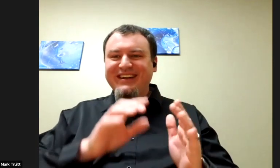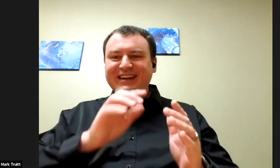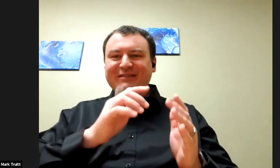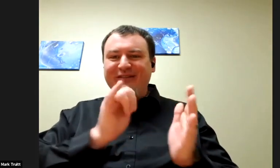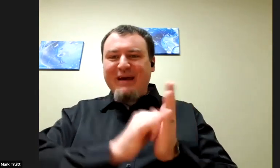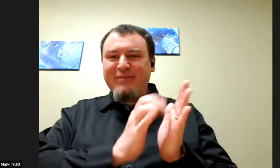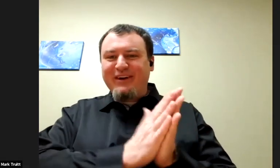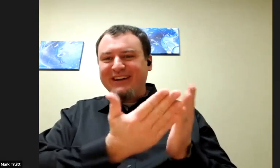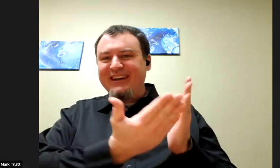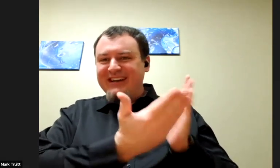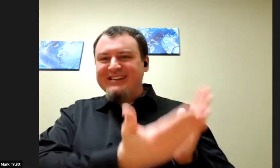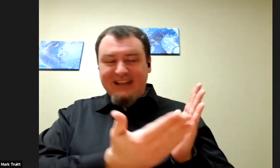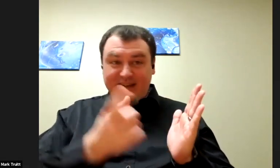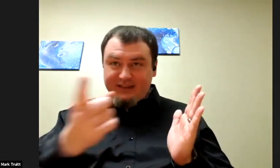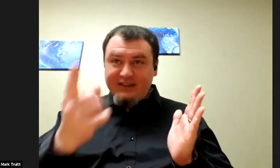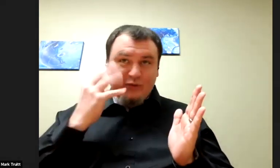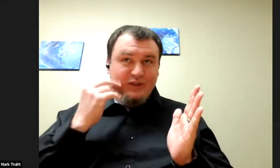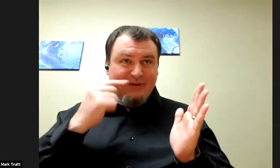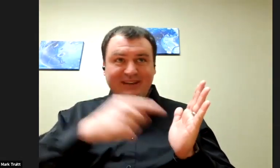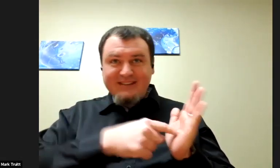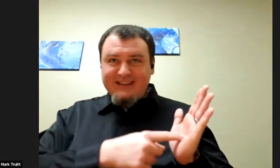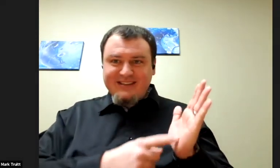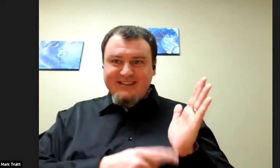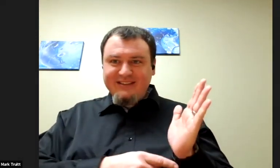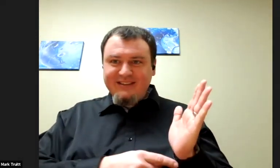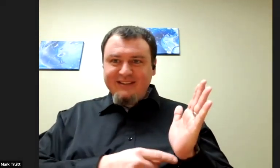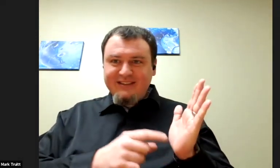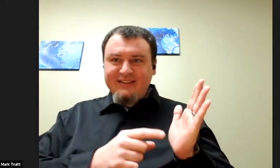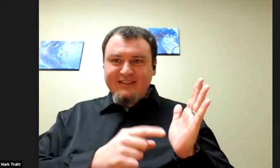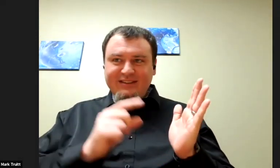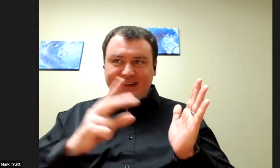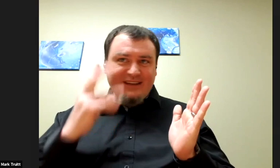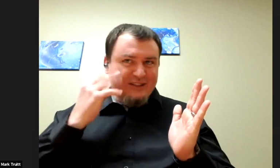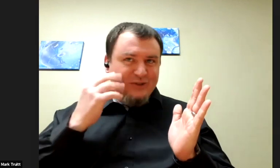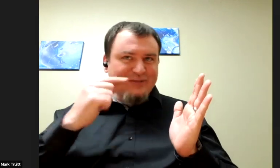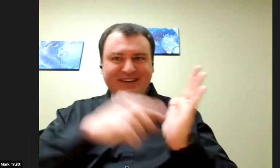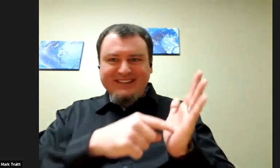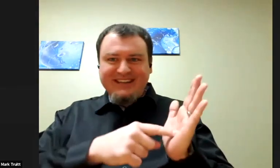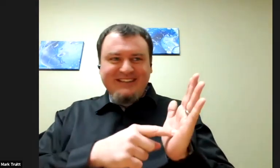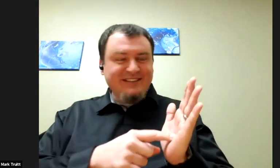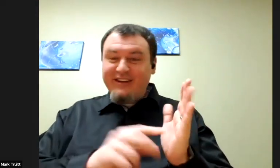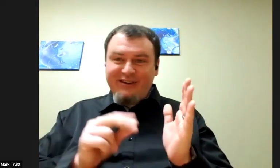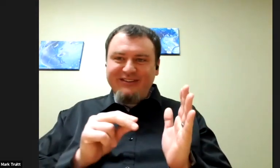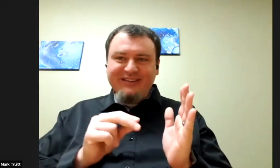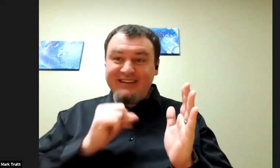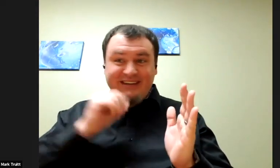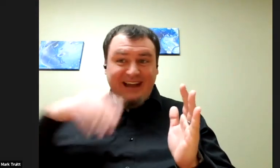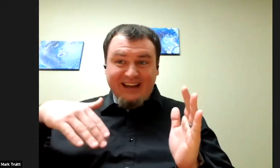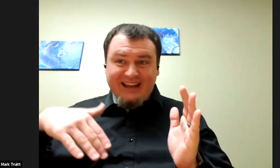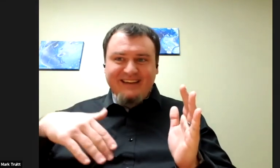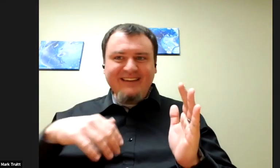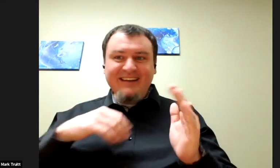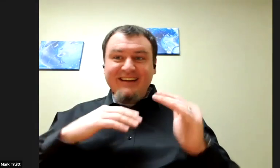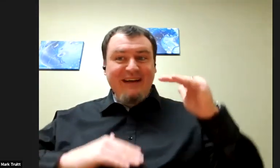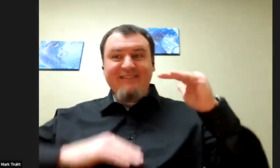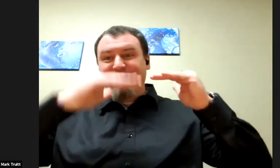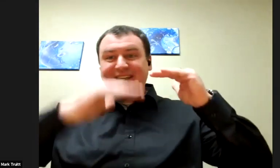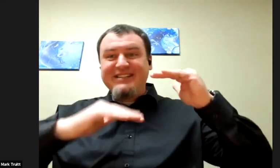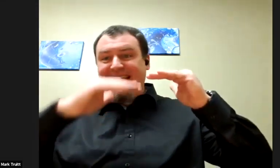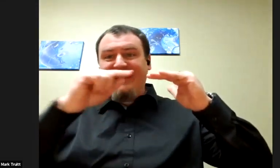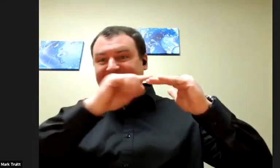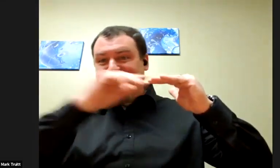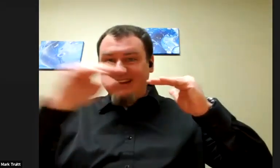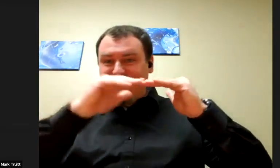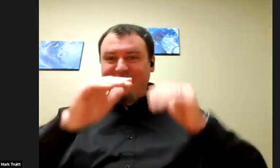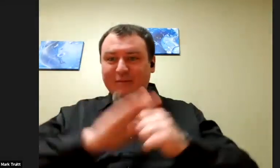pictures from that book. And I said, "Did you experience this? Okay, did you experience this? No, not yet. You haven't